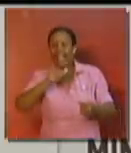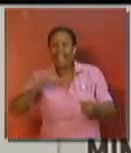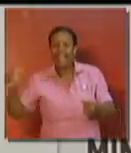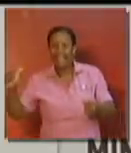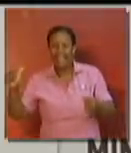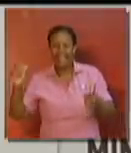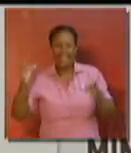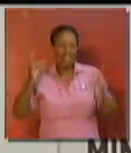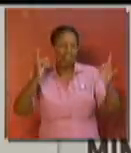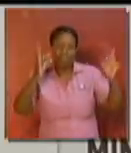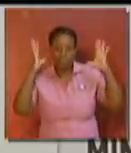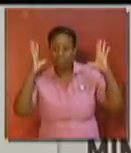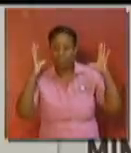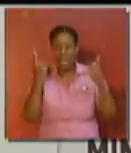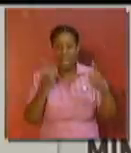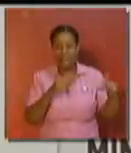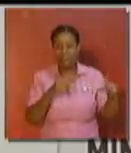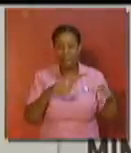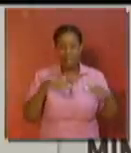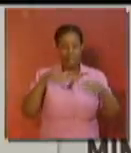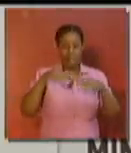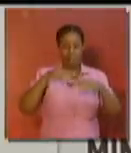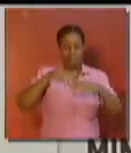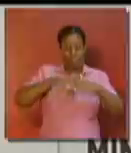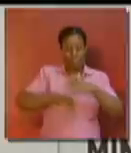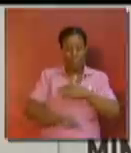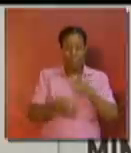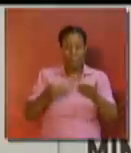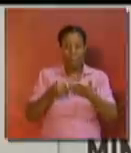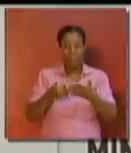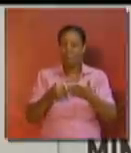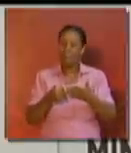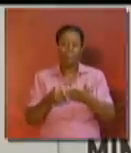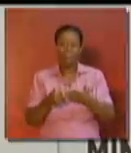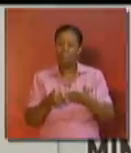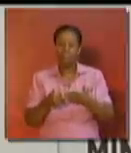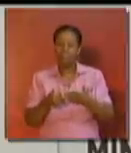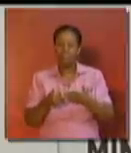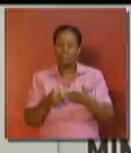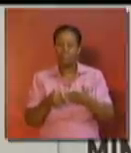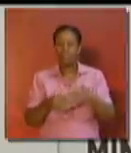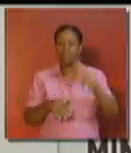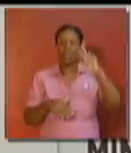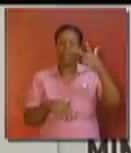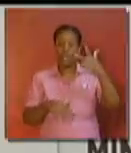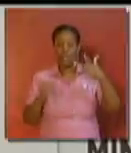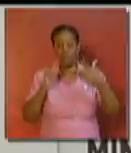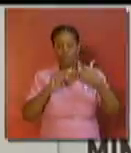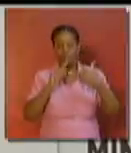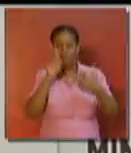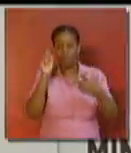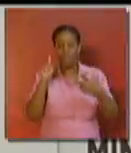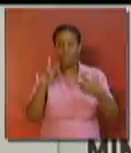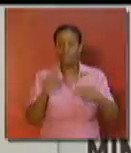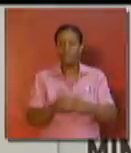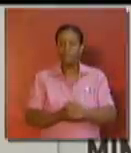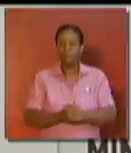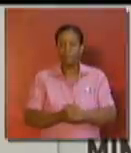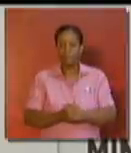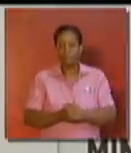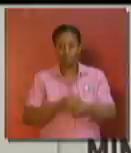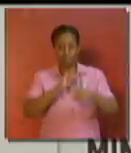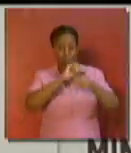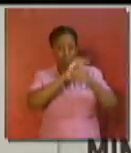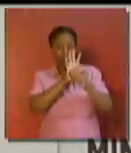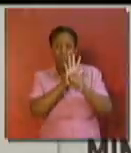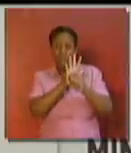question: does COVID-19 cause any complications to the pregnancy, to a pregnant woman? Again, we have